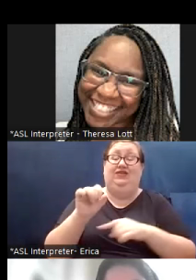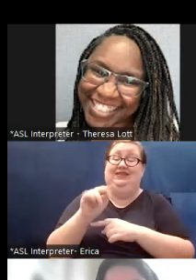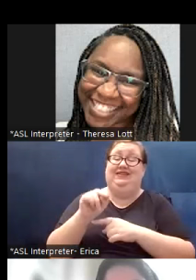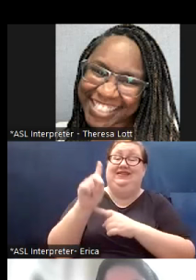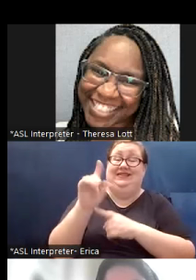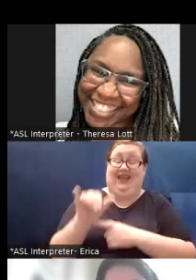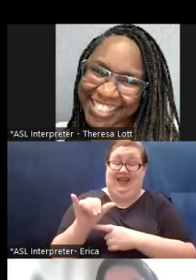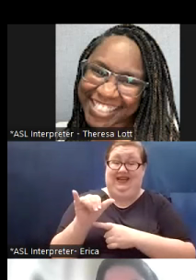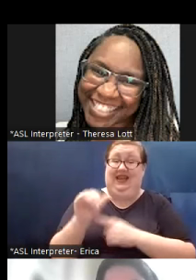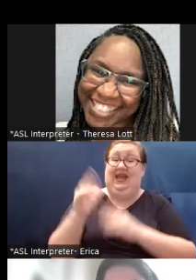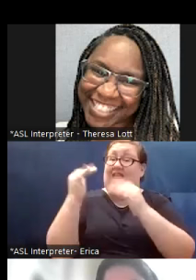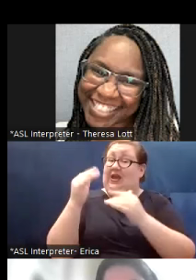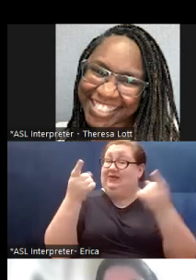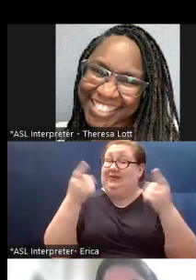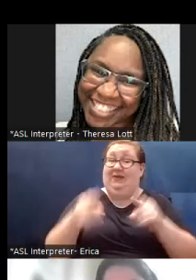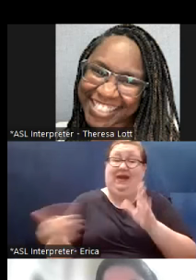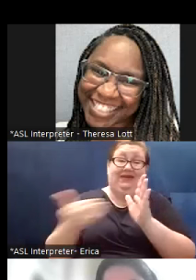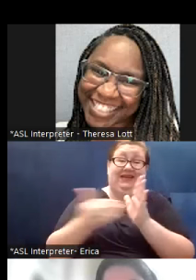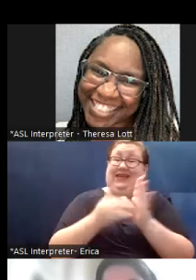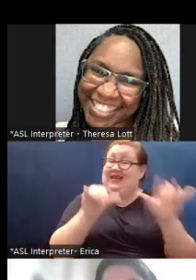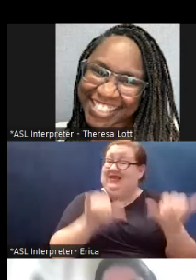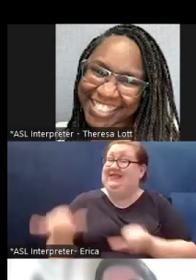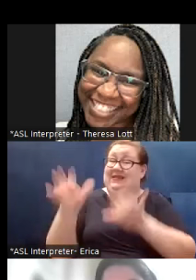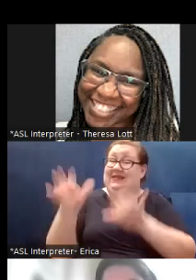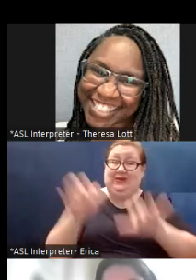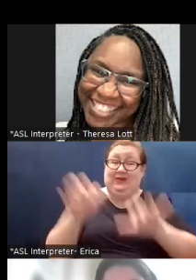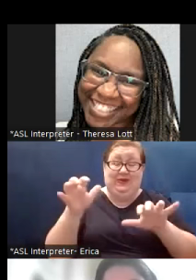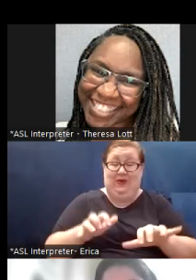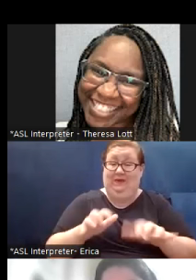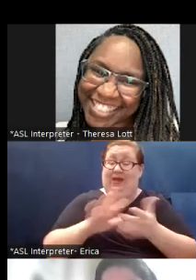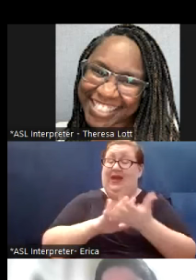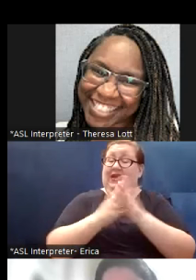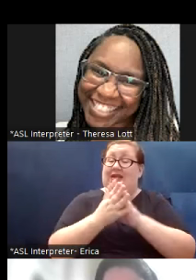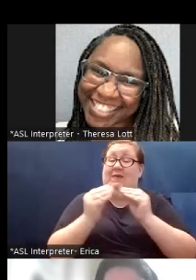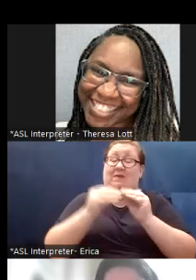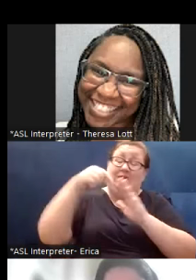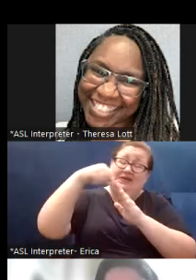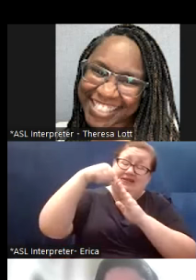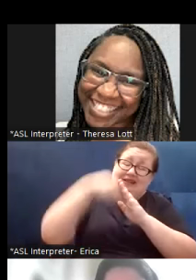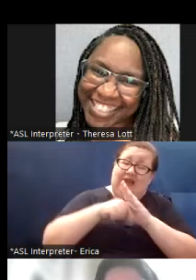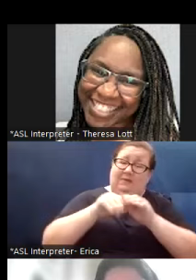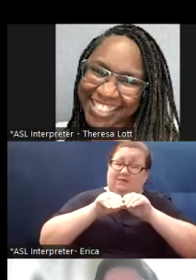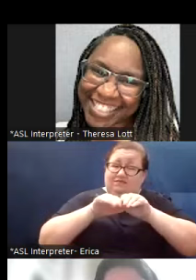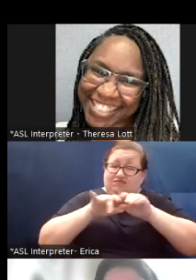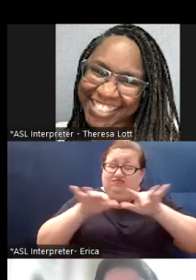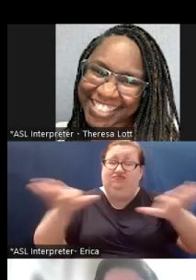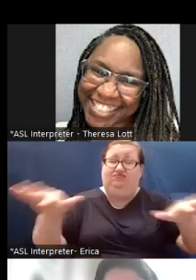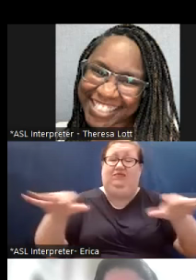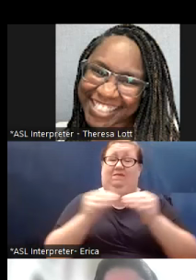similar storm in the future to get deeper and spread to a few more areas.